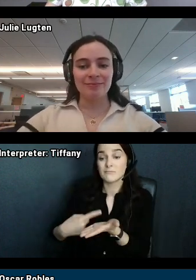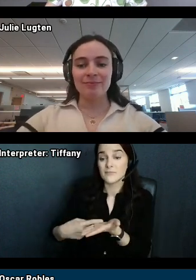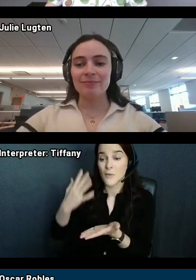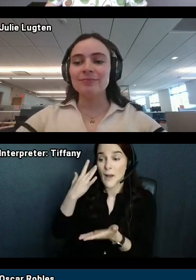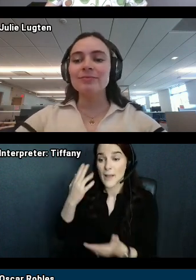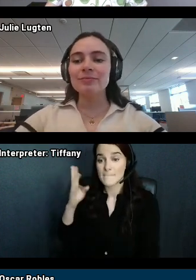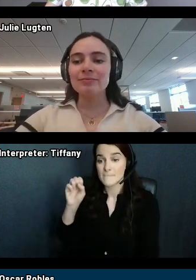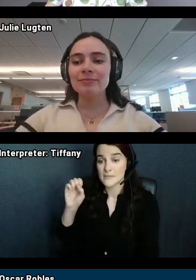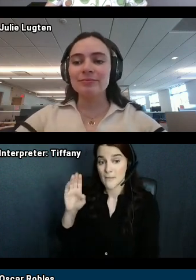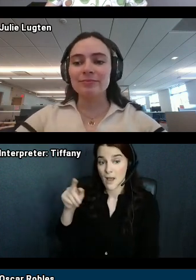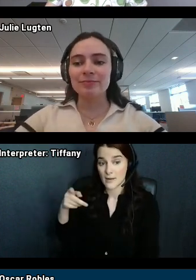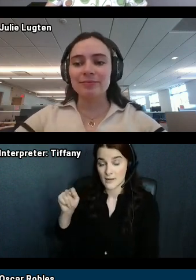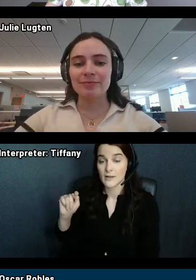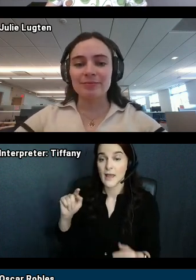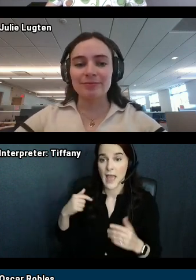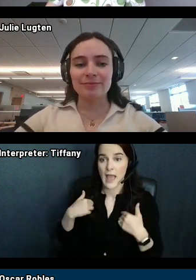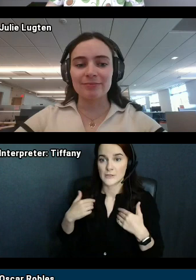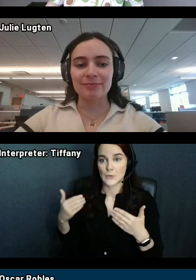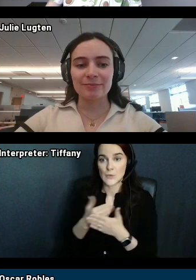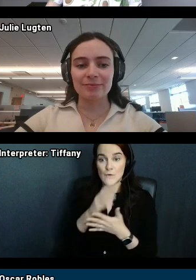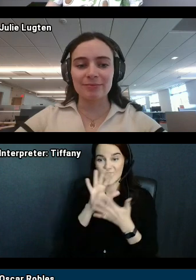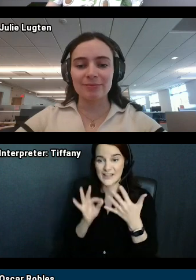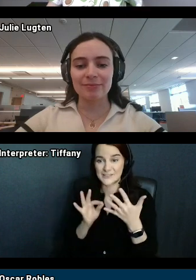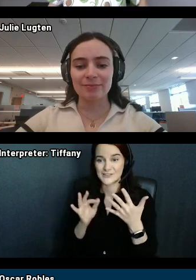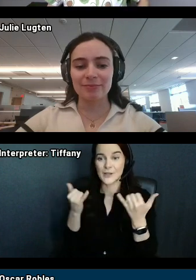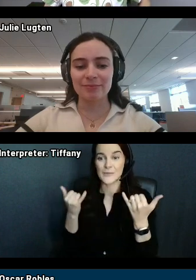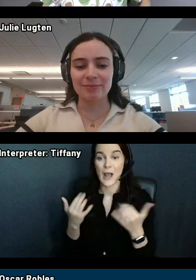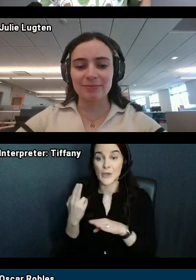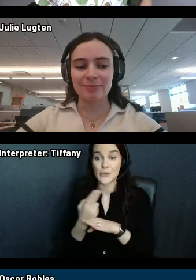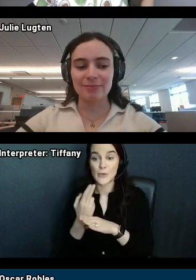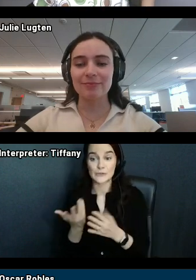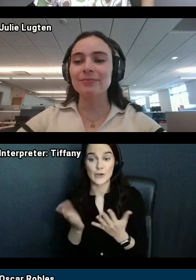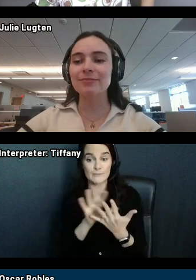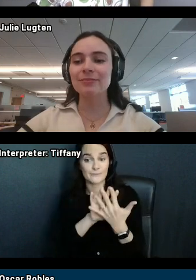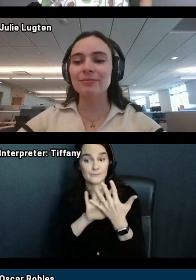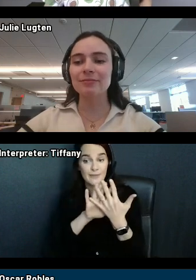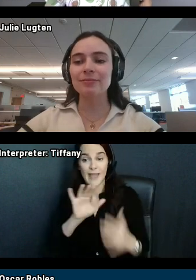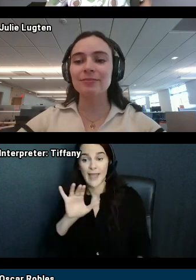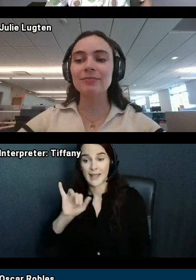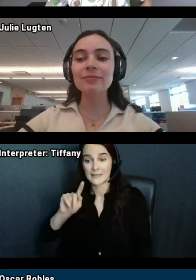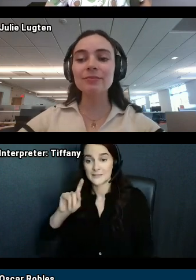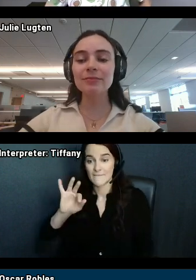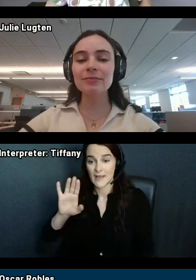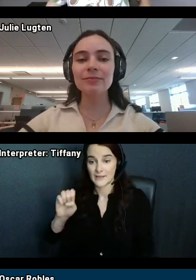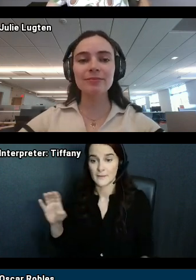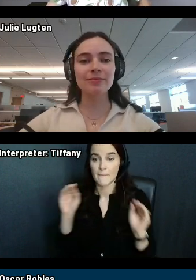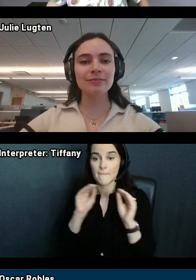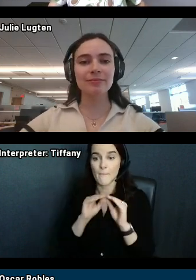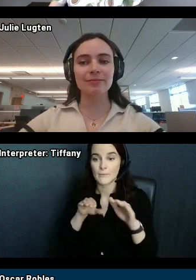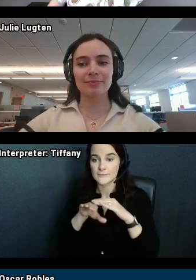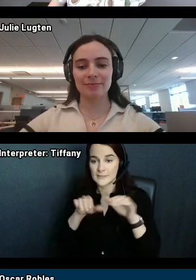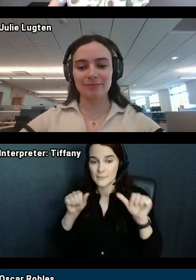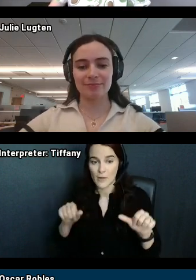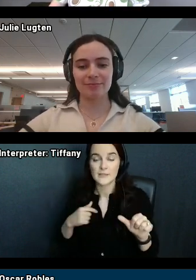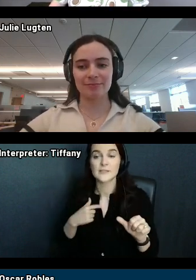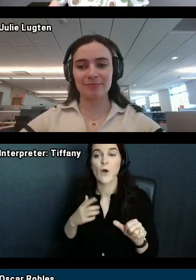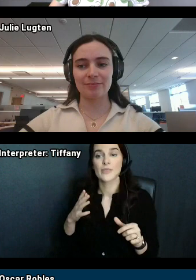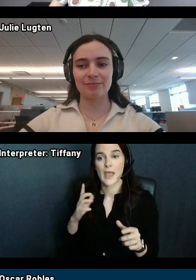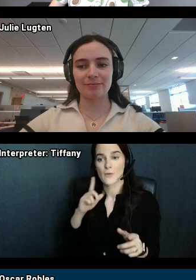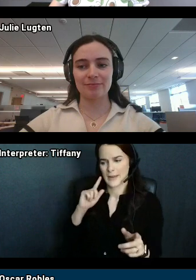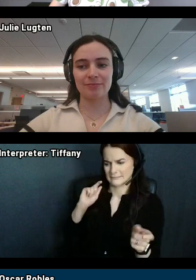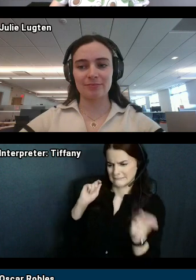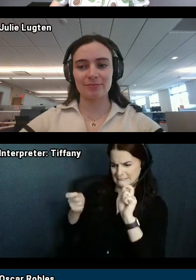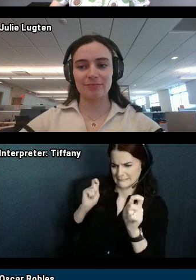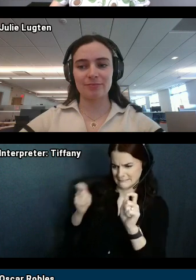user interface more customizable. So it's a good opportunity for organizations to reassess and overhaul their user interface